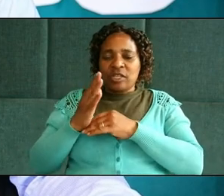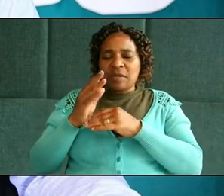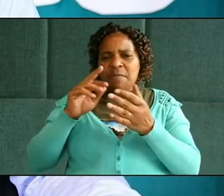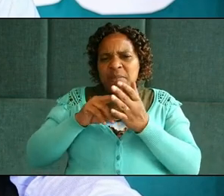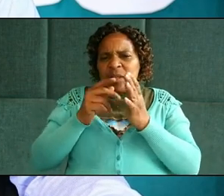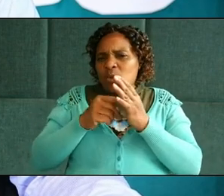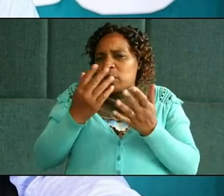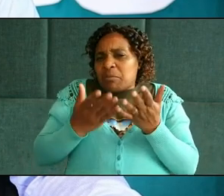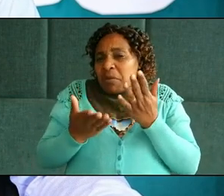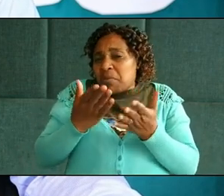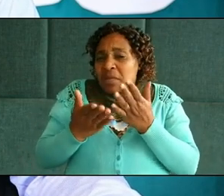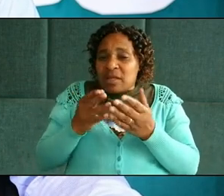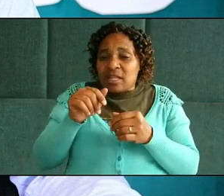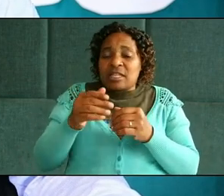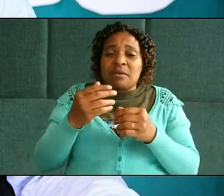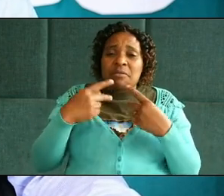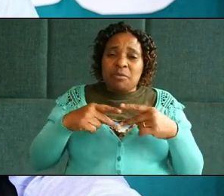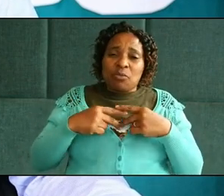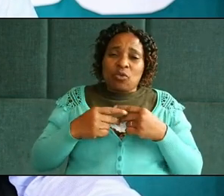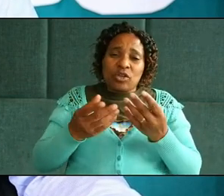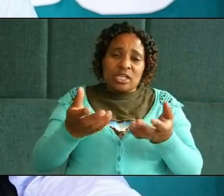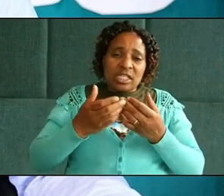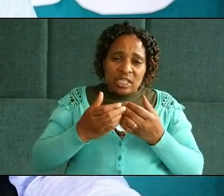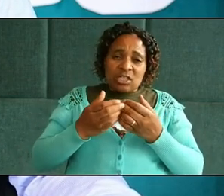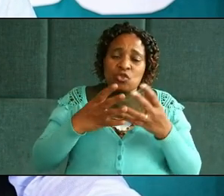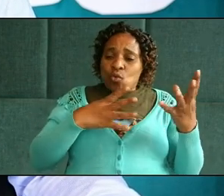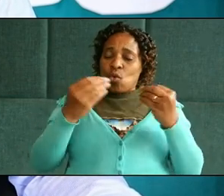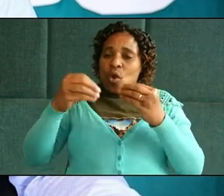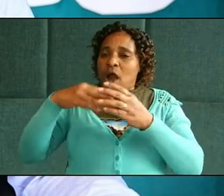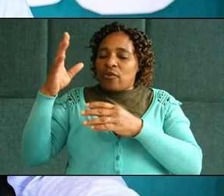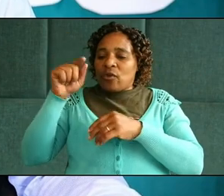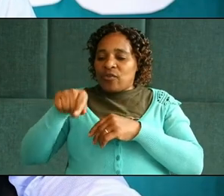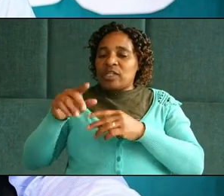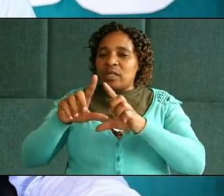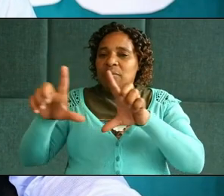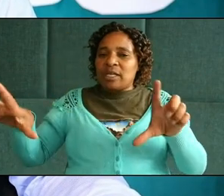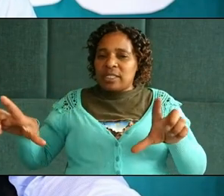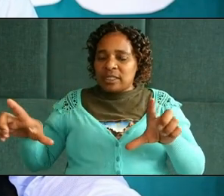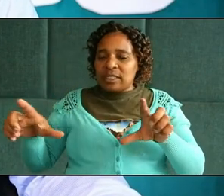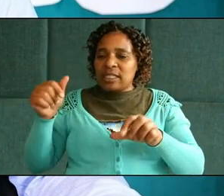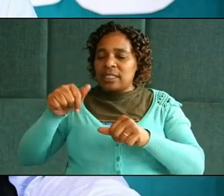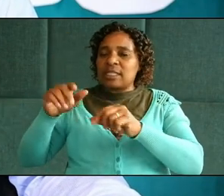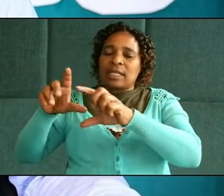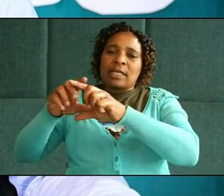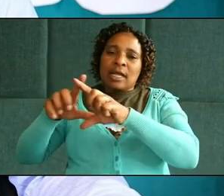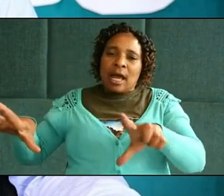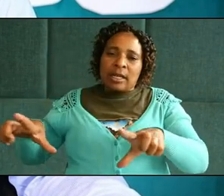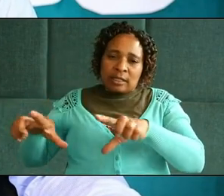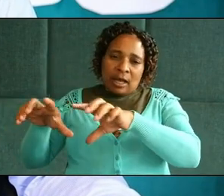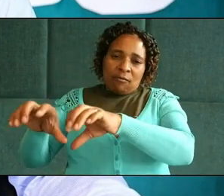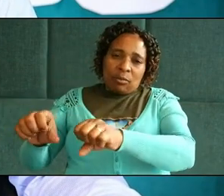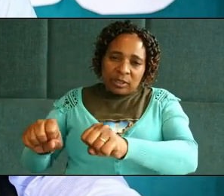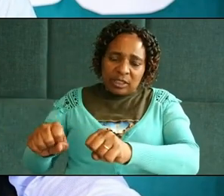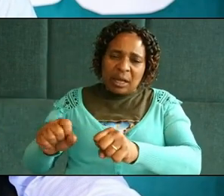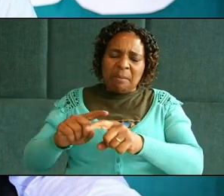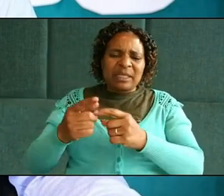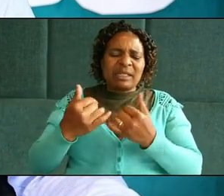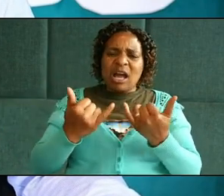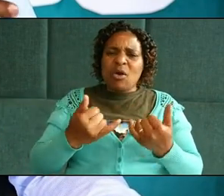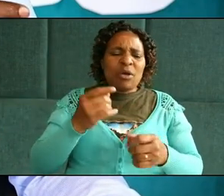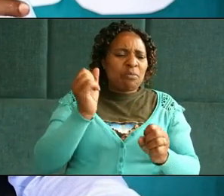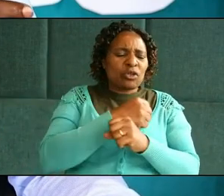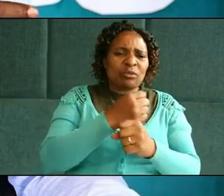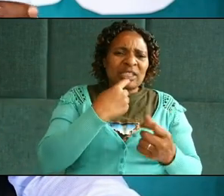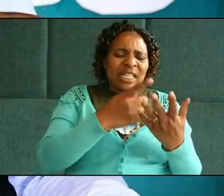like, maybe these people, they need like maybe to get out of this place because that's the land you deserve, you know. So you cannot say, like, come and possess this